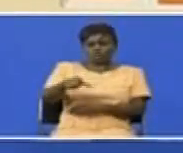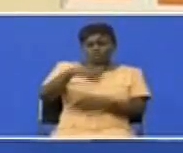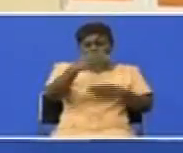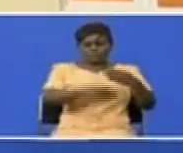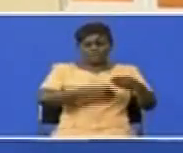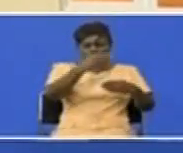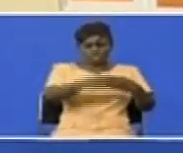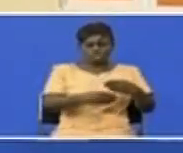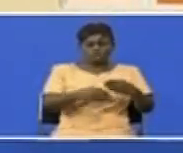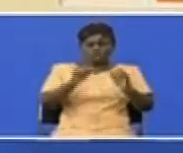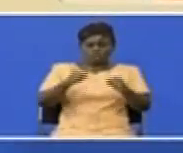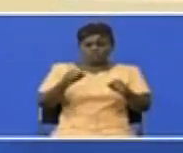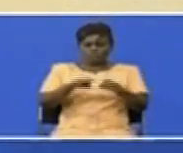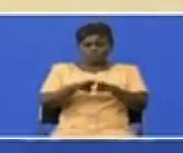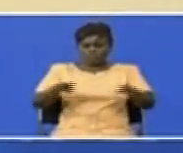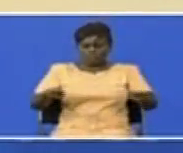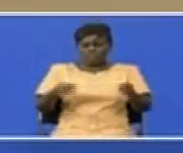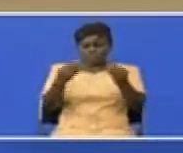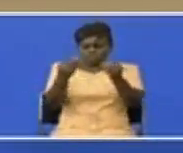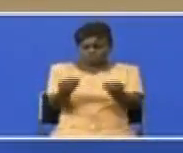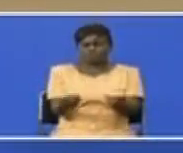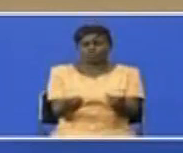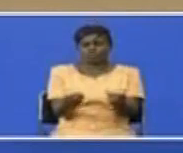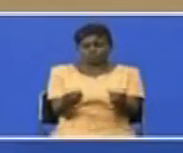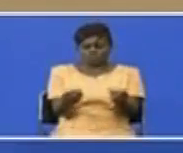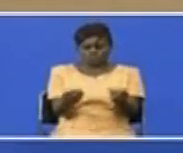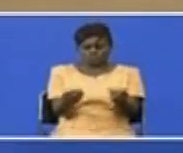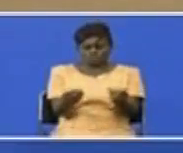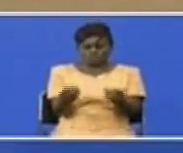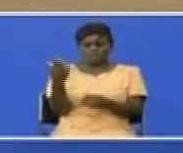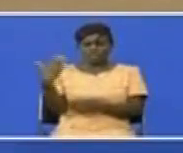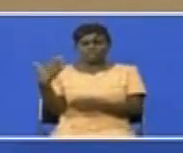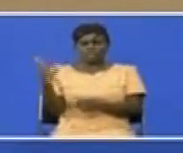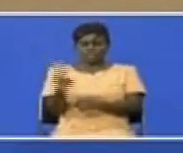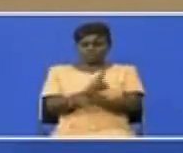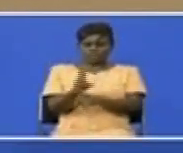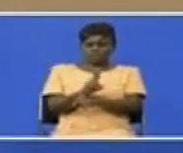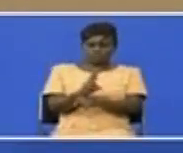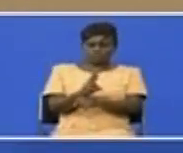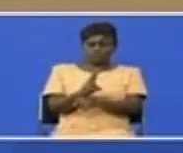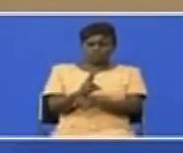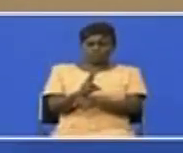manufactured, sustainable, green building solutions. It's a green material. We use